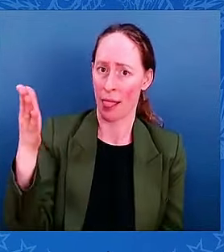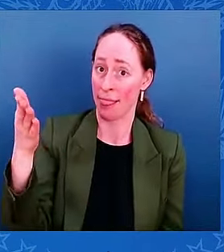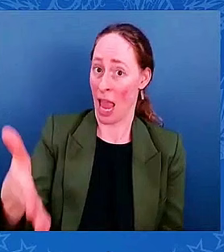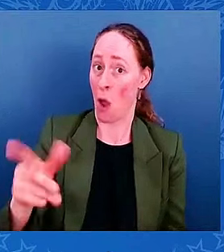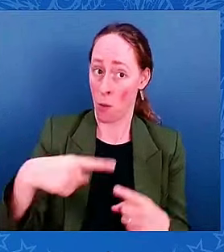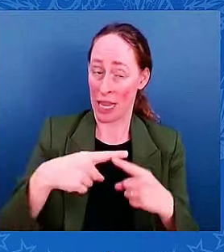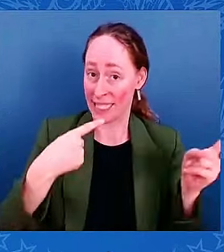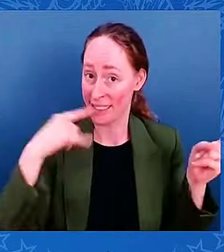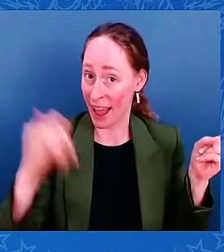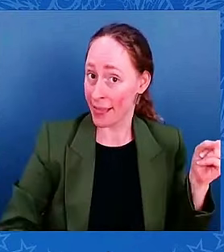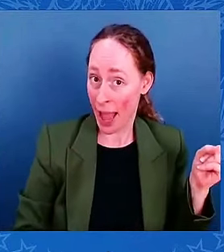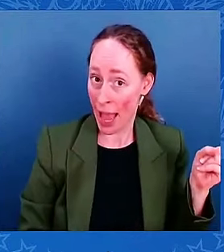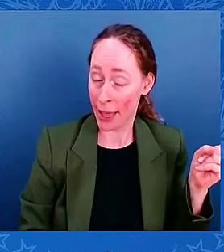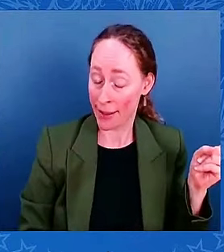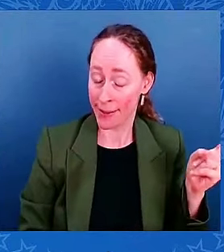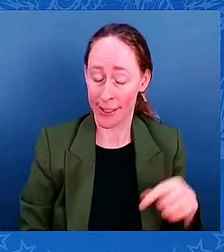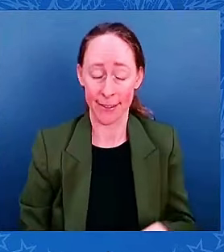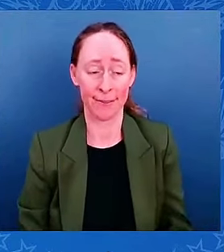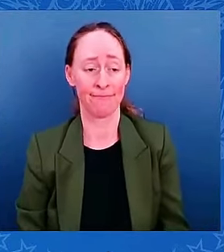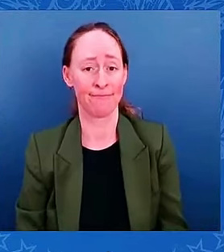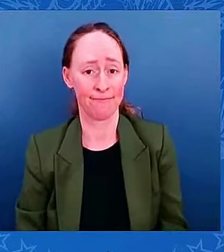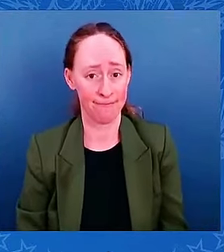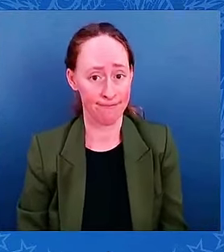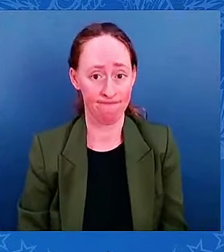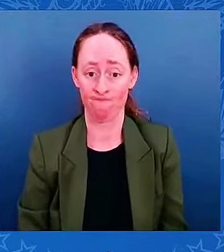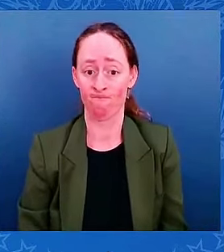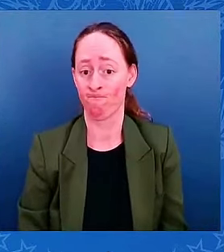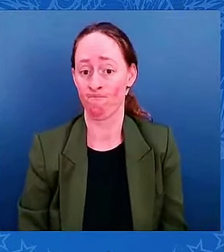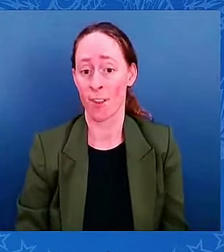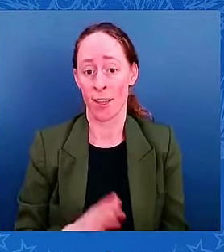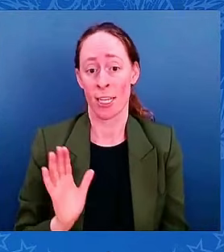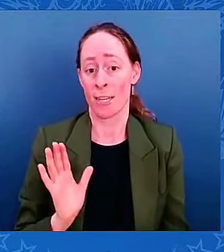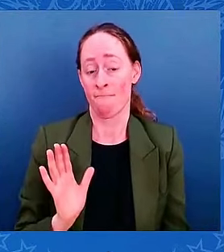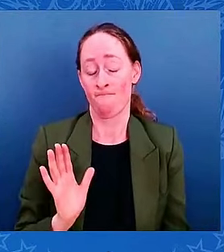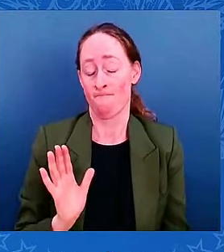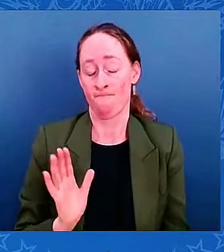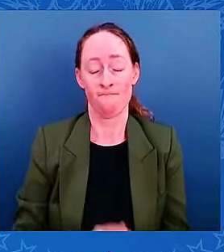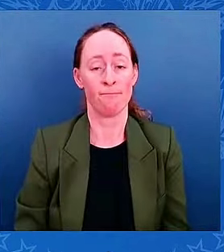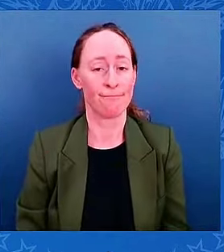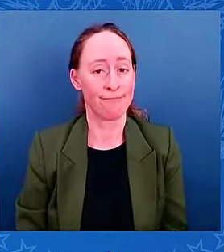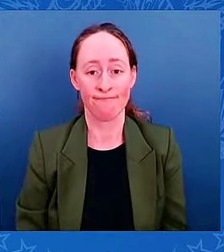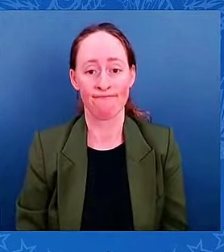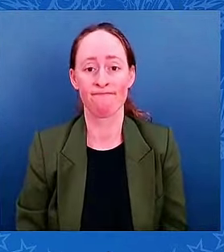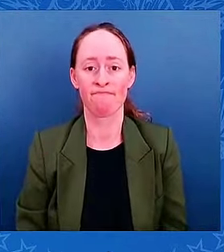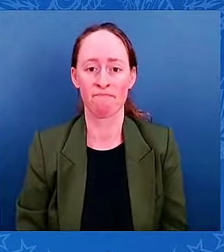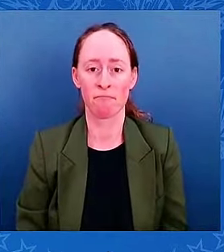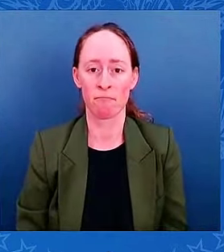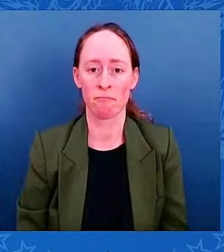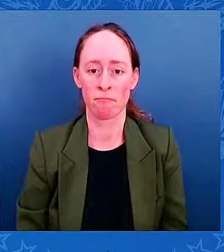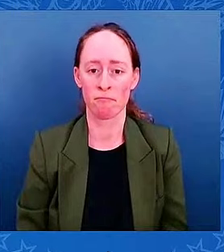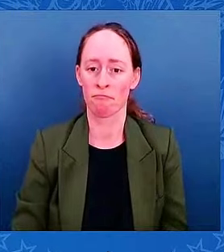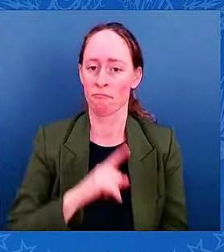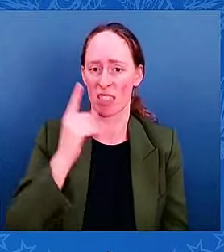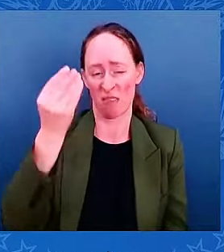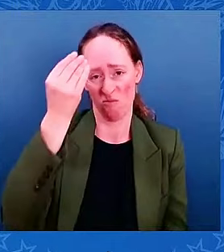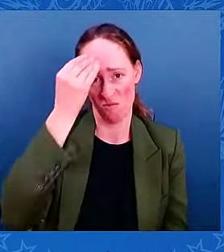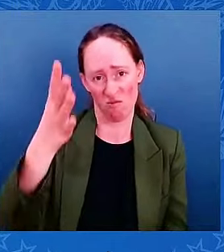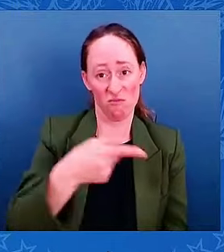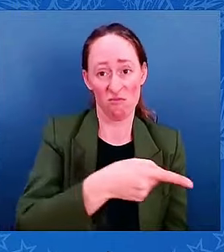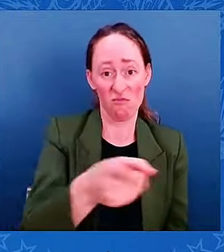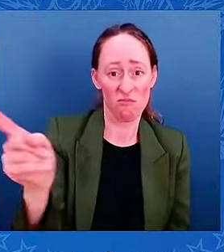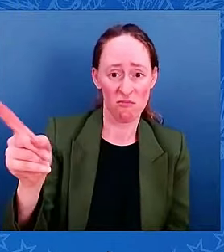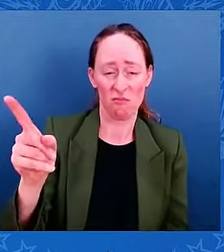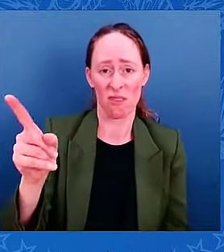No, I think you would have too. They're heroes. He's the sucker. He's the loser. The way he